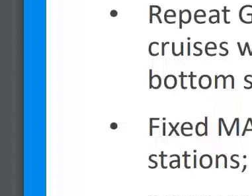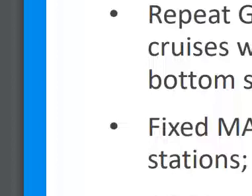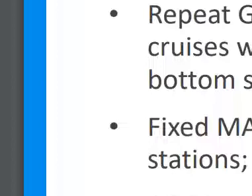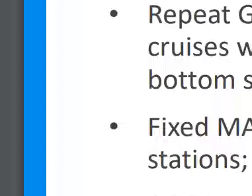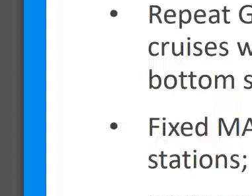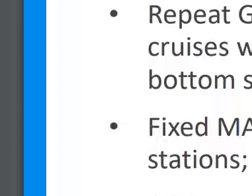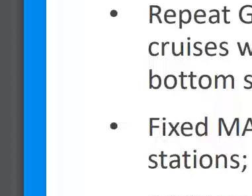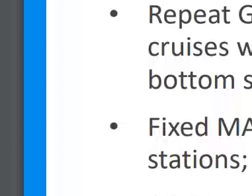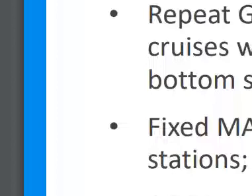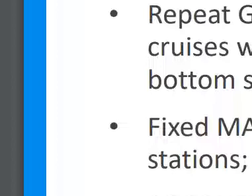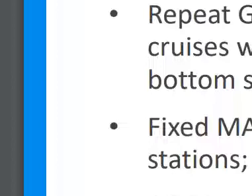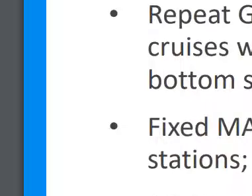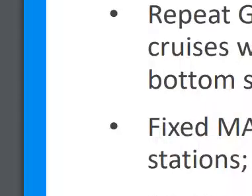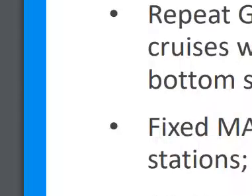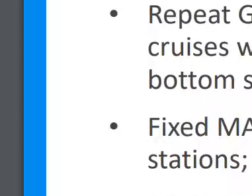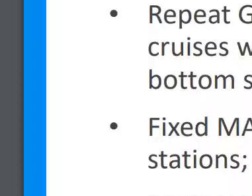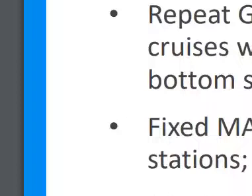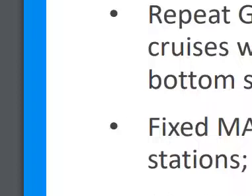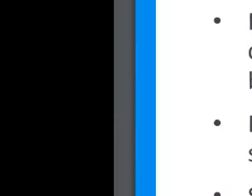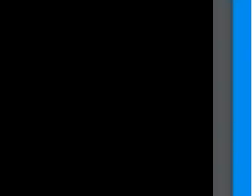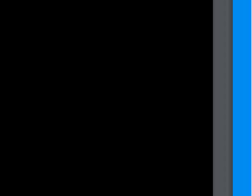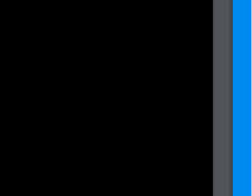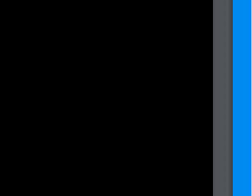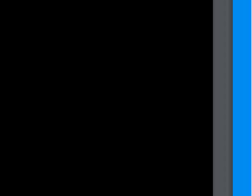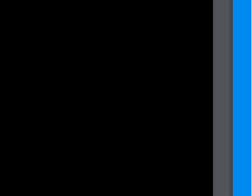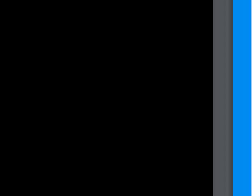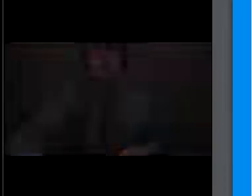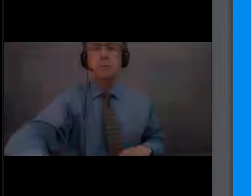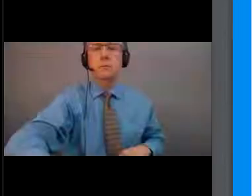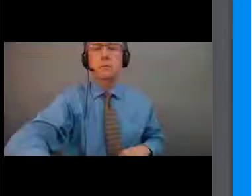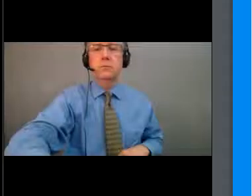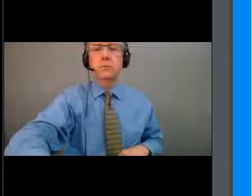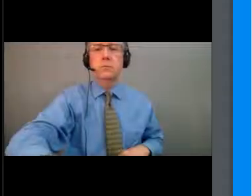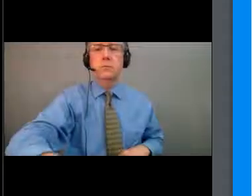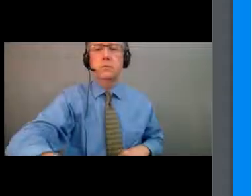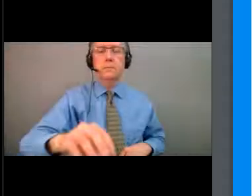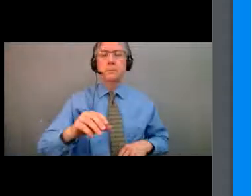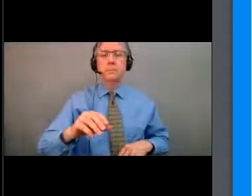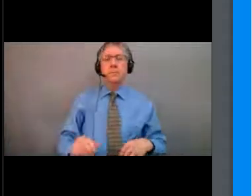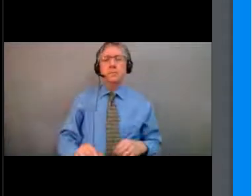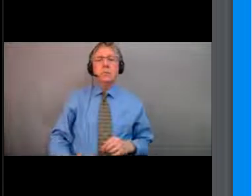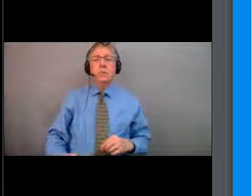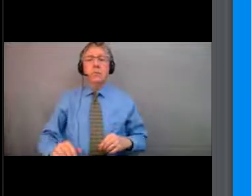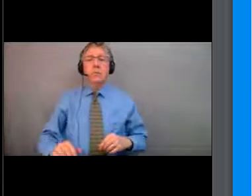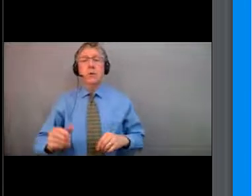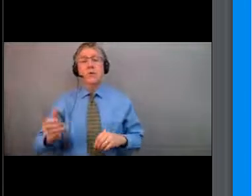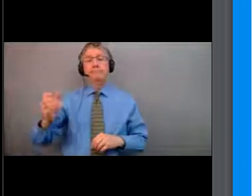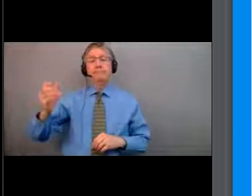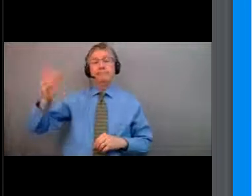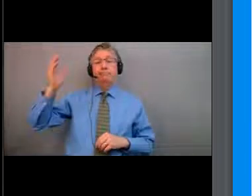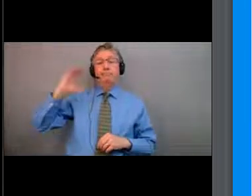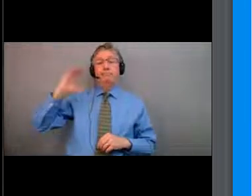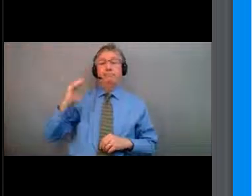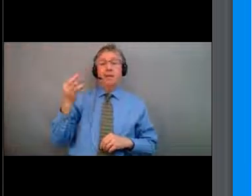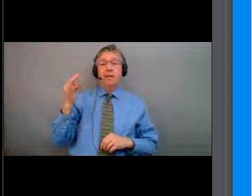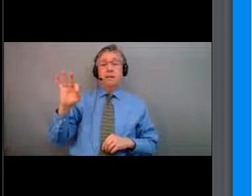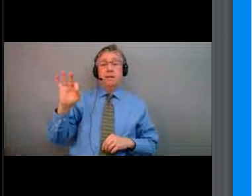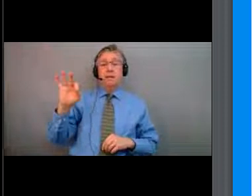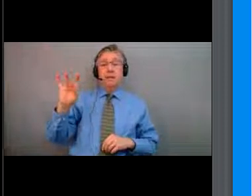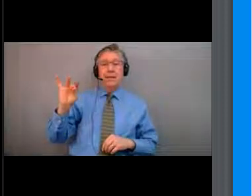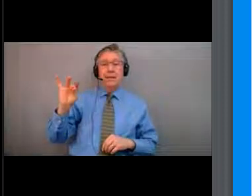global oceans, starting in the late 1980s to the present. And we were to support that